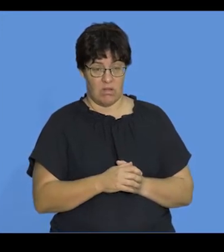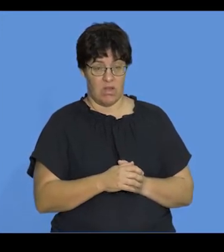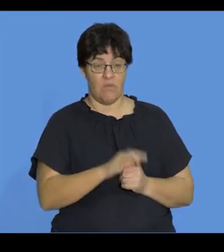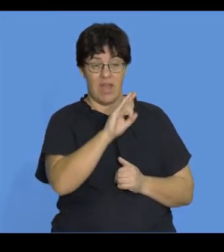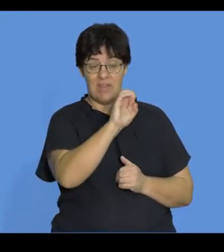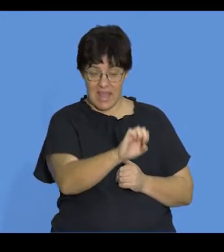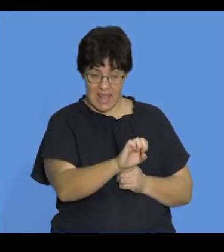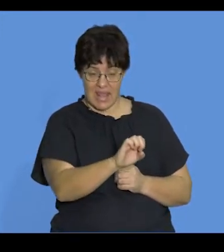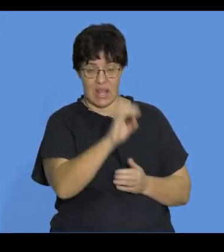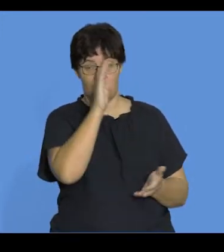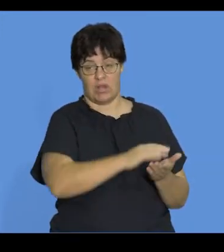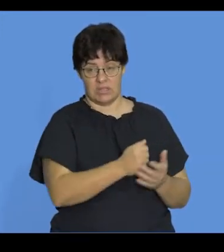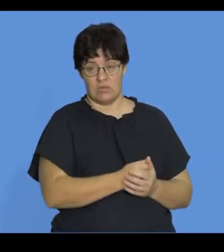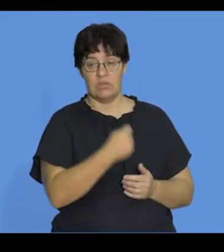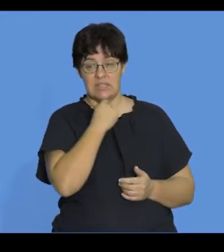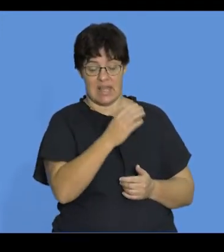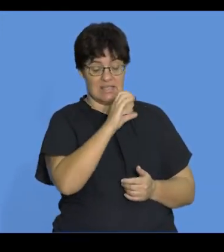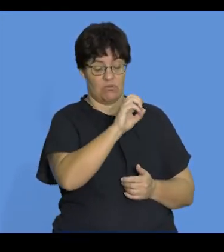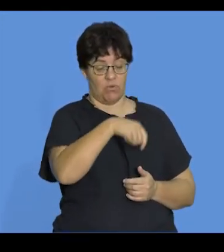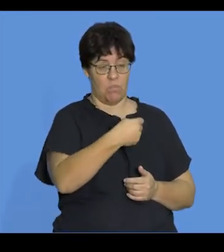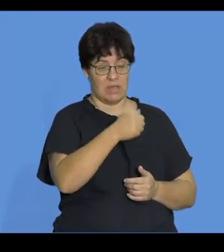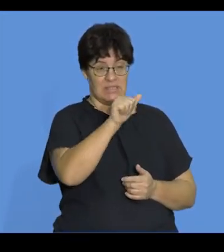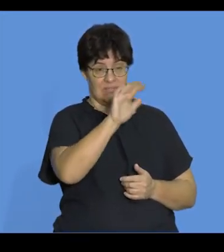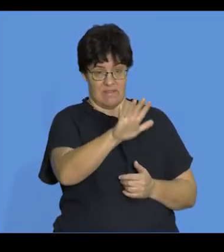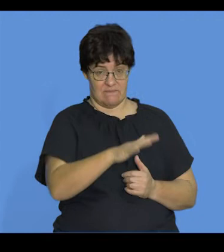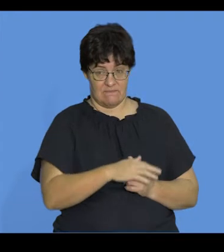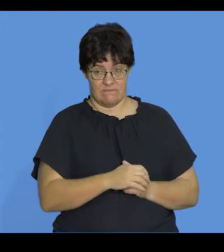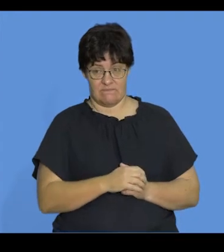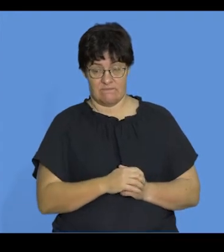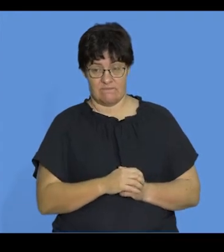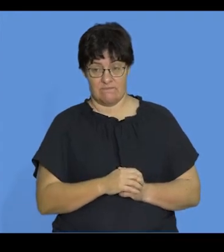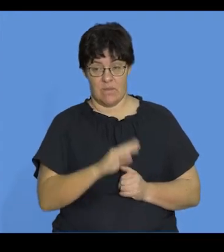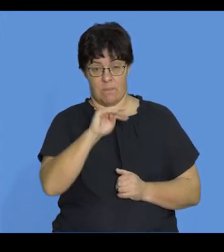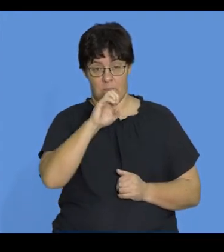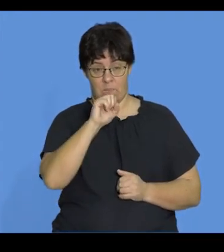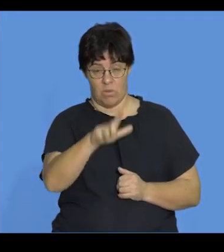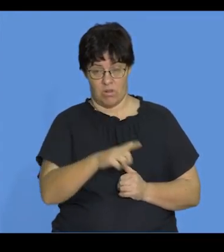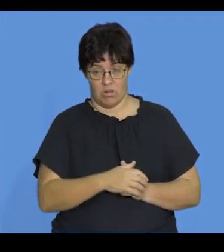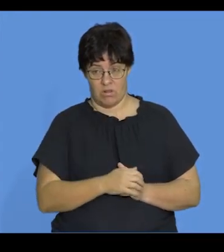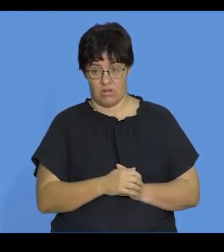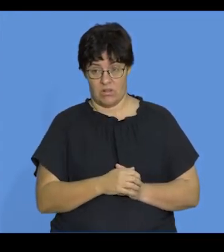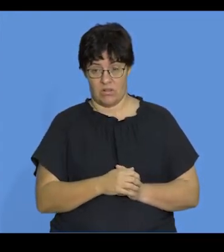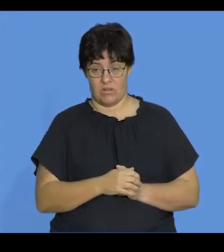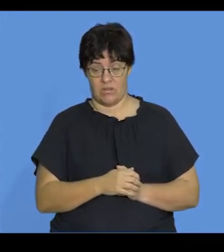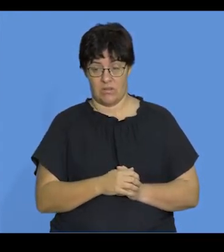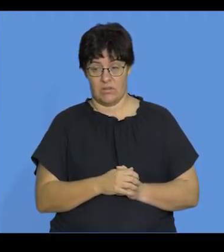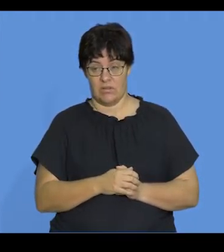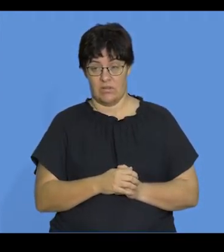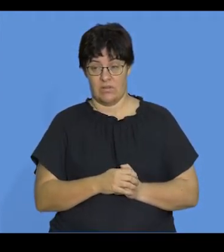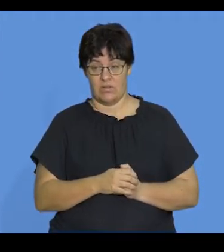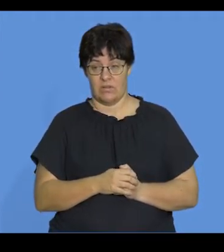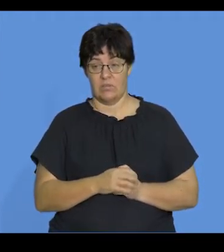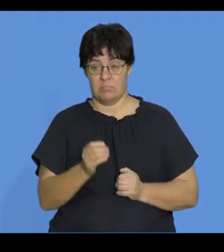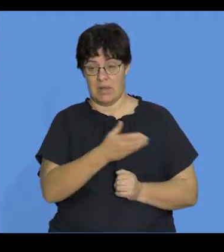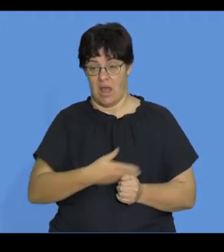iron did react? We said 0.65, okay, moles. So